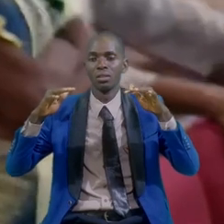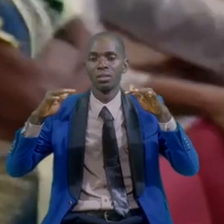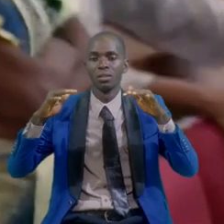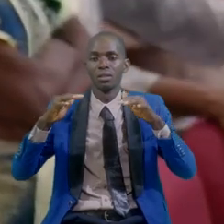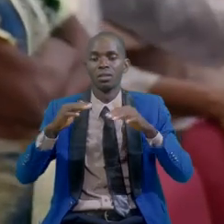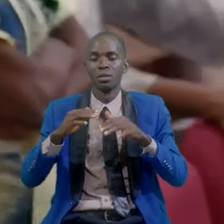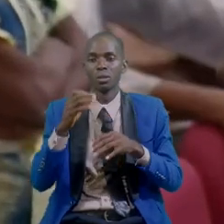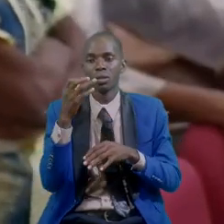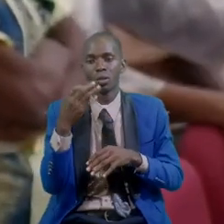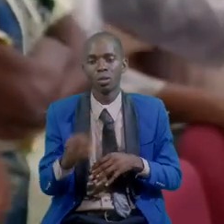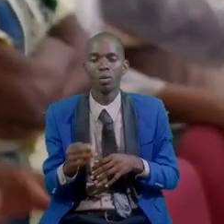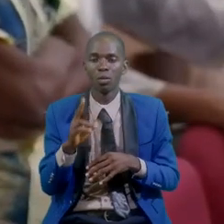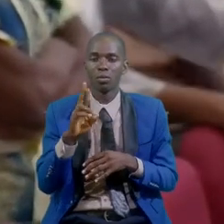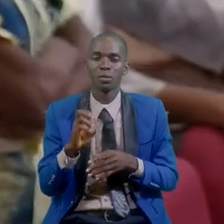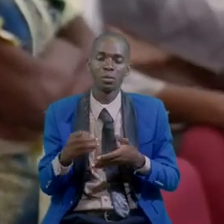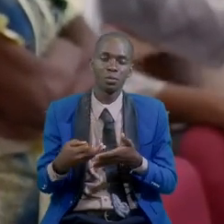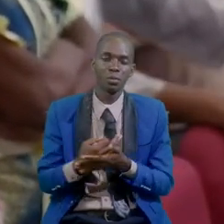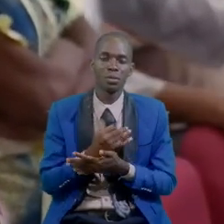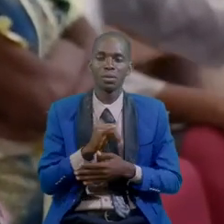of refreshing?